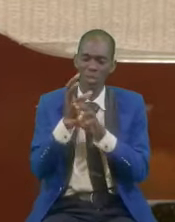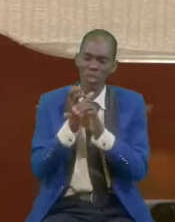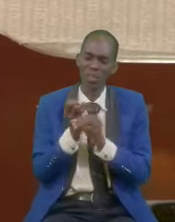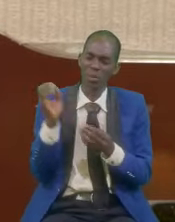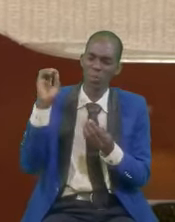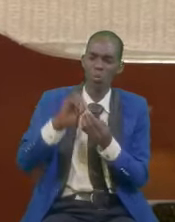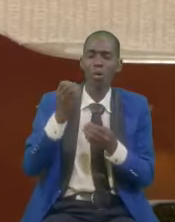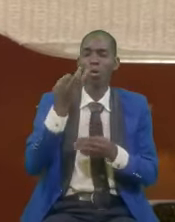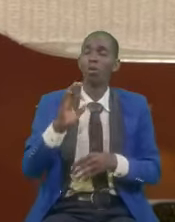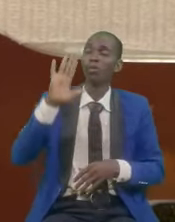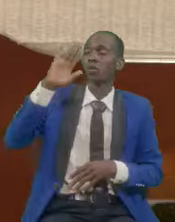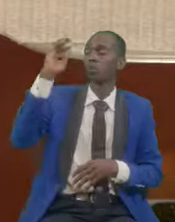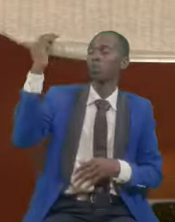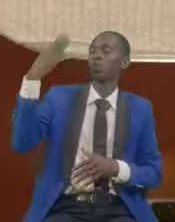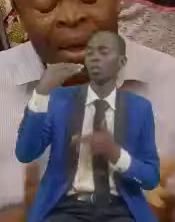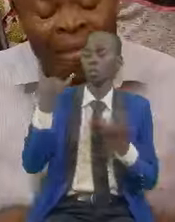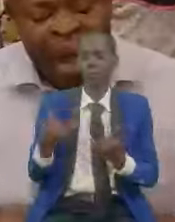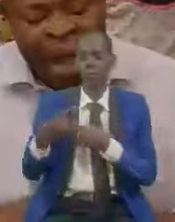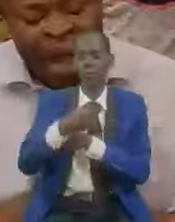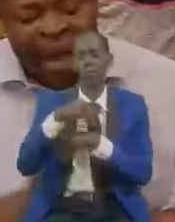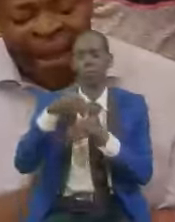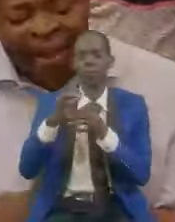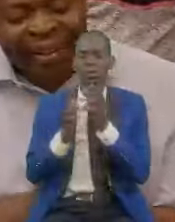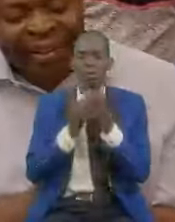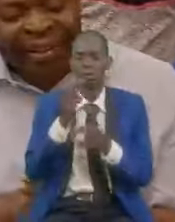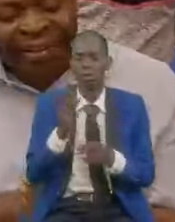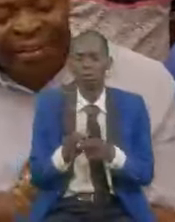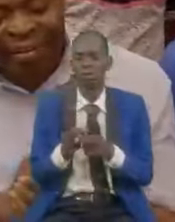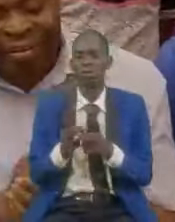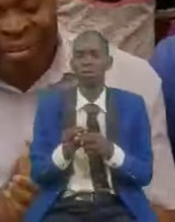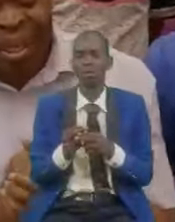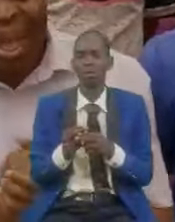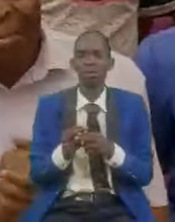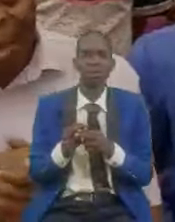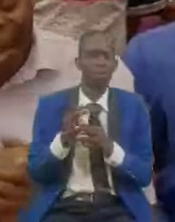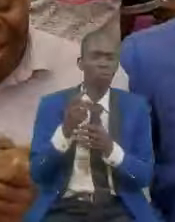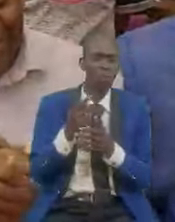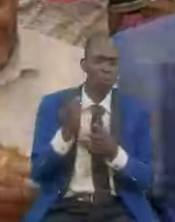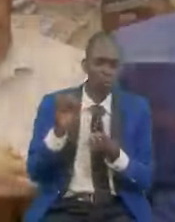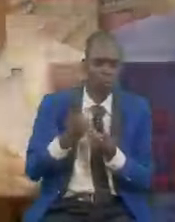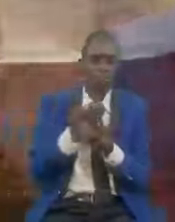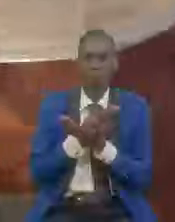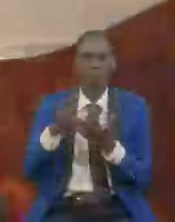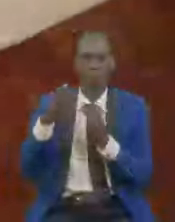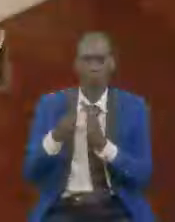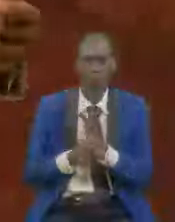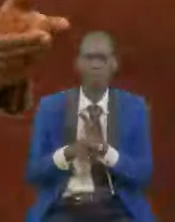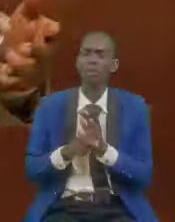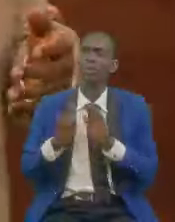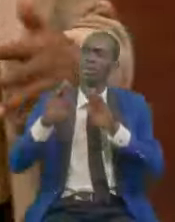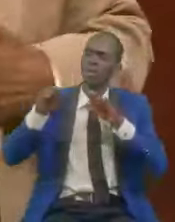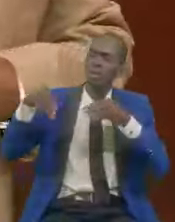grace today in Jesus' name. More godliness, more holiness,